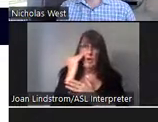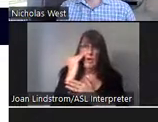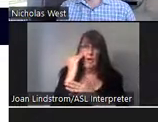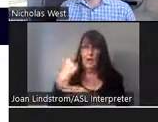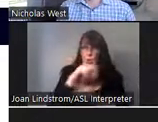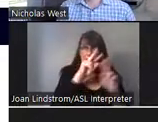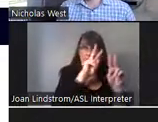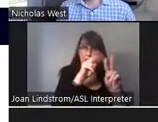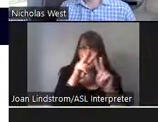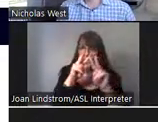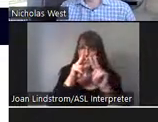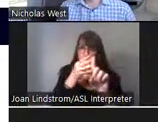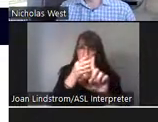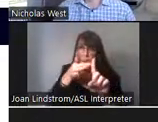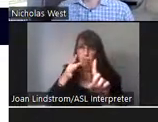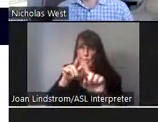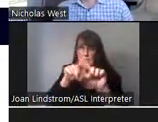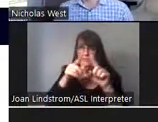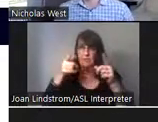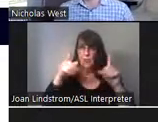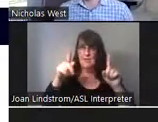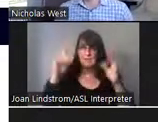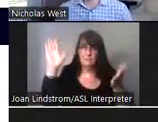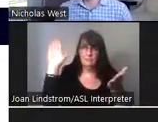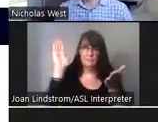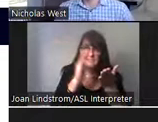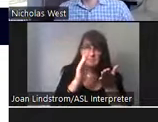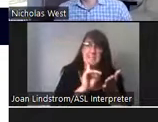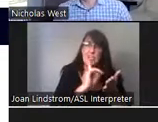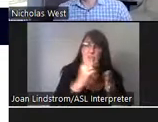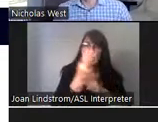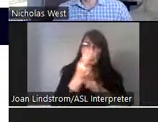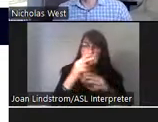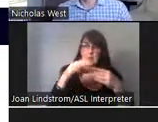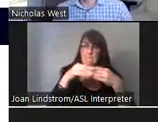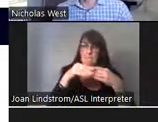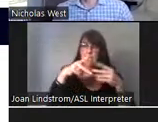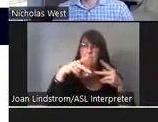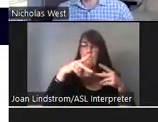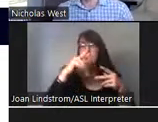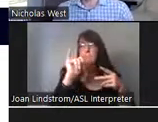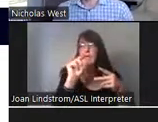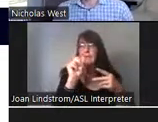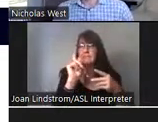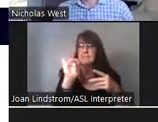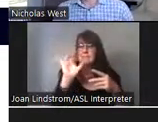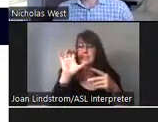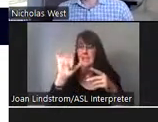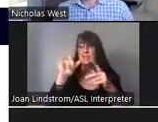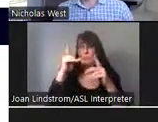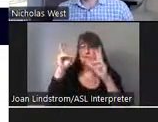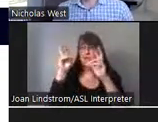looking to explore different ways to reduce single-use plastics. So a very targeted subject.